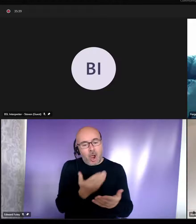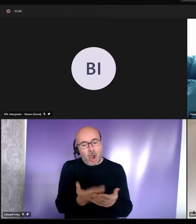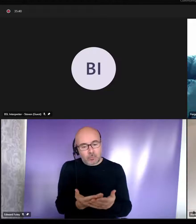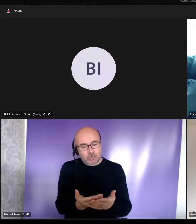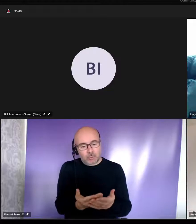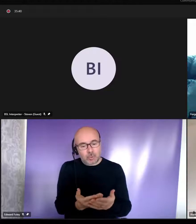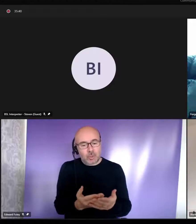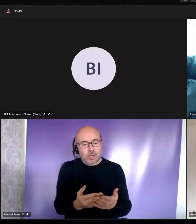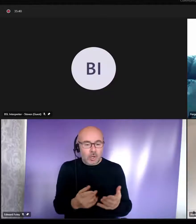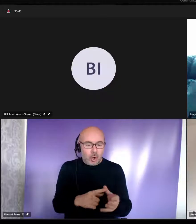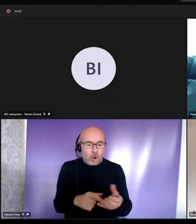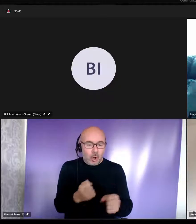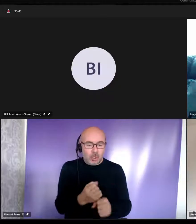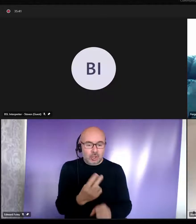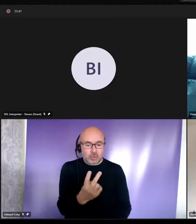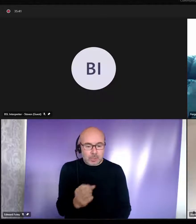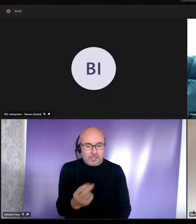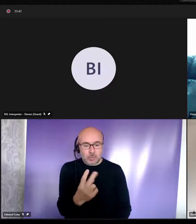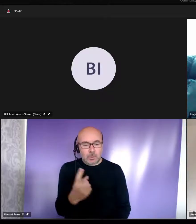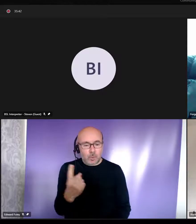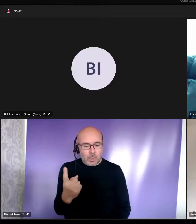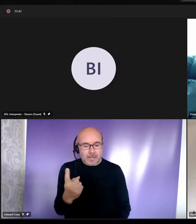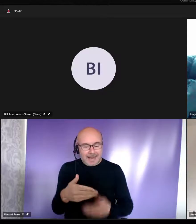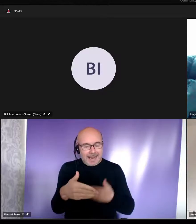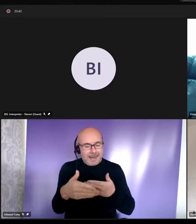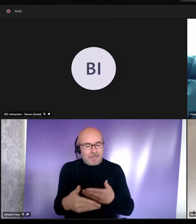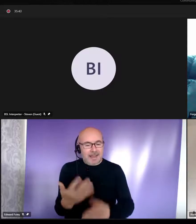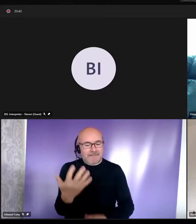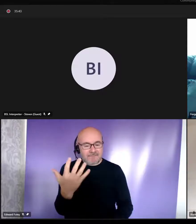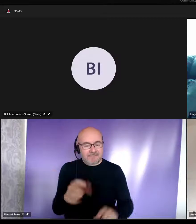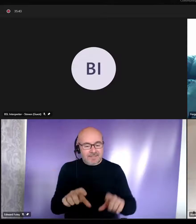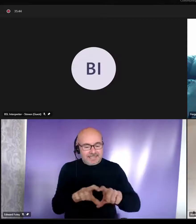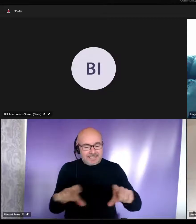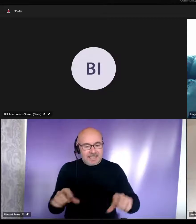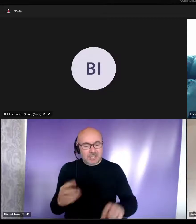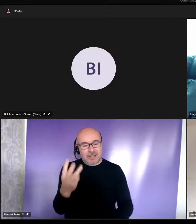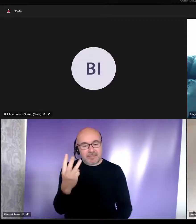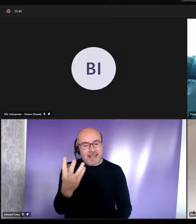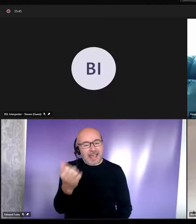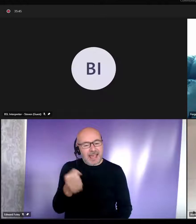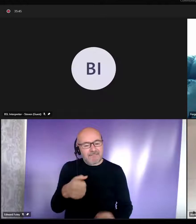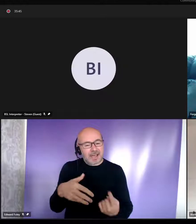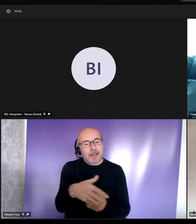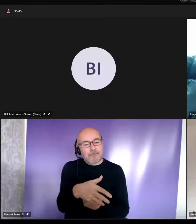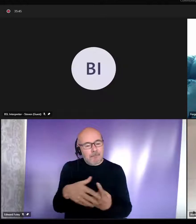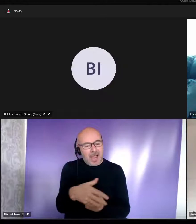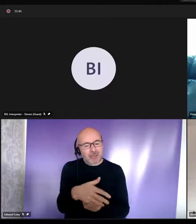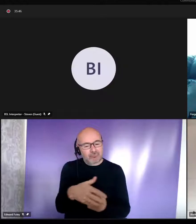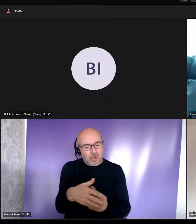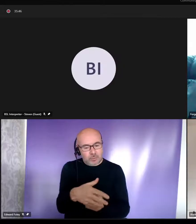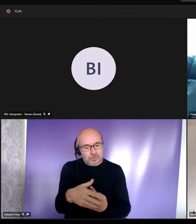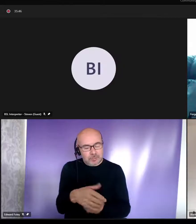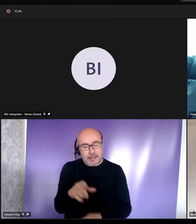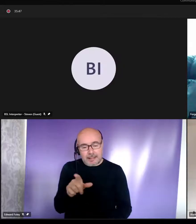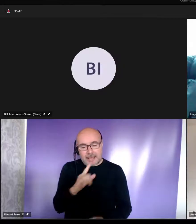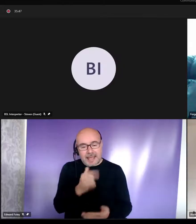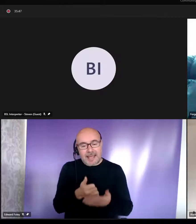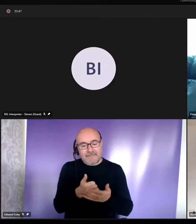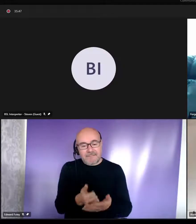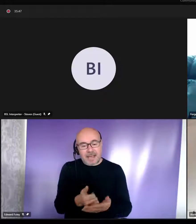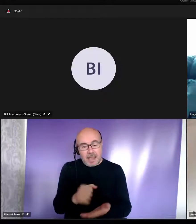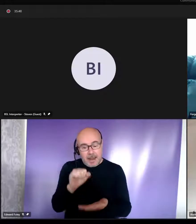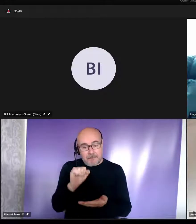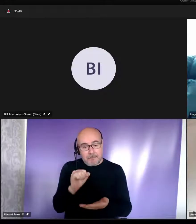which is our accounting period 5. Section 3 of your report provides a background to the programme and advises that the budget reported to the last committee